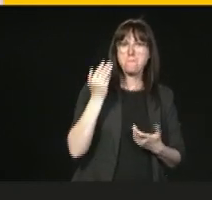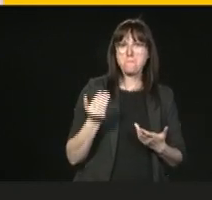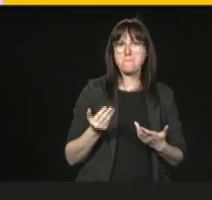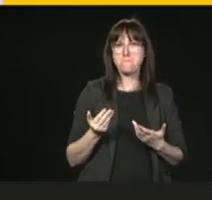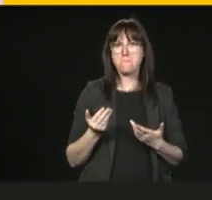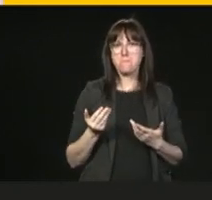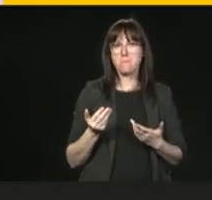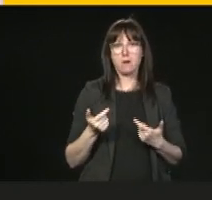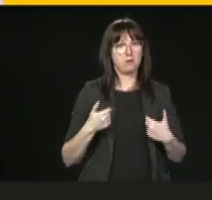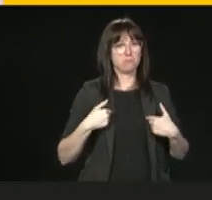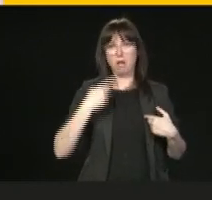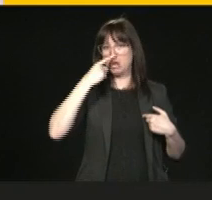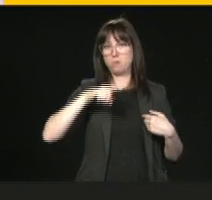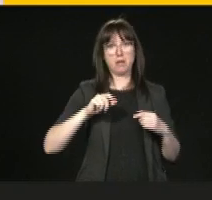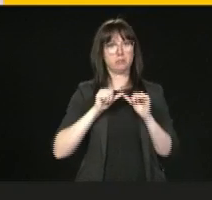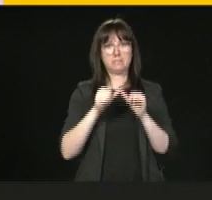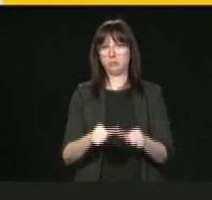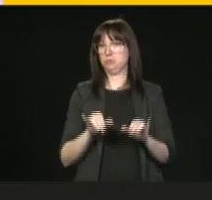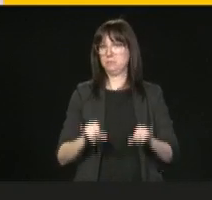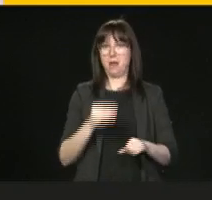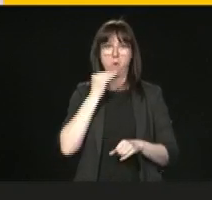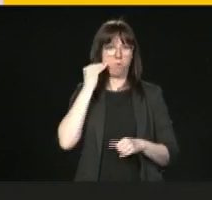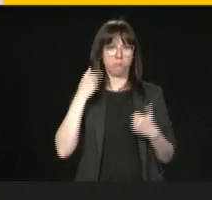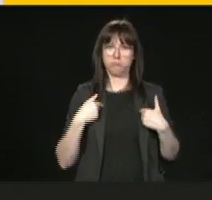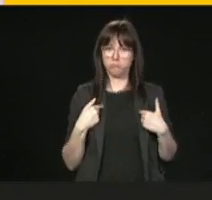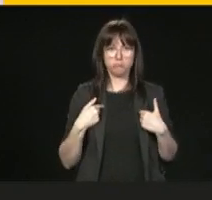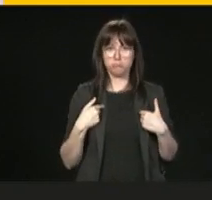and I am happy to continue to do this.